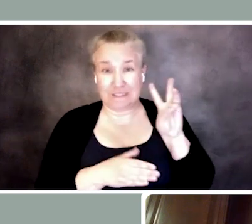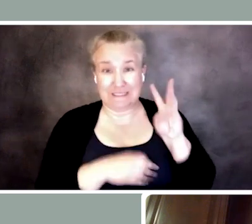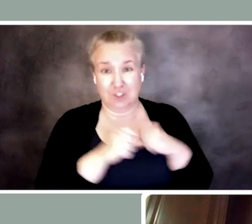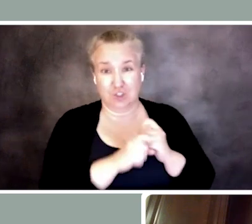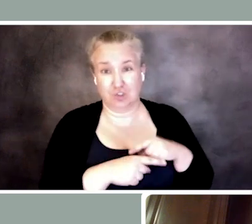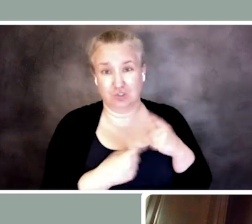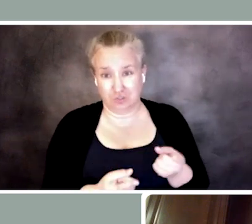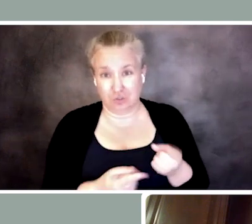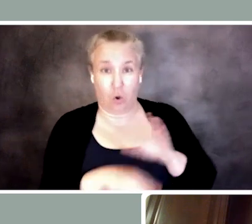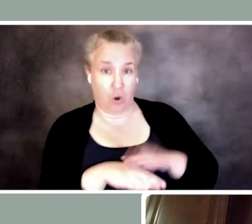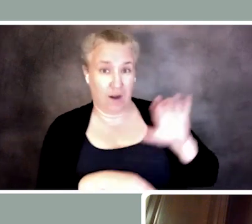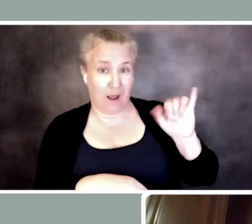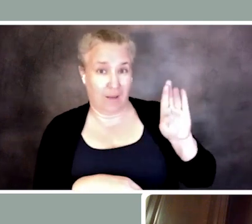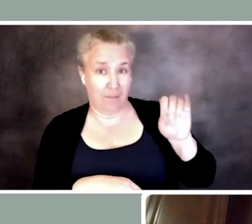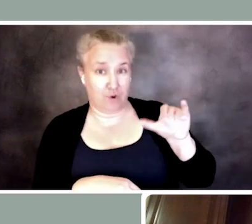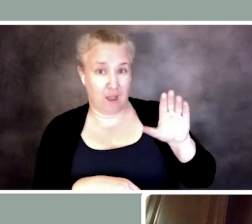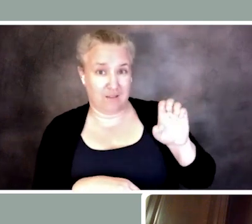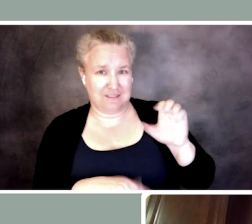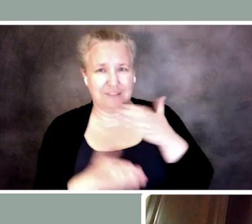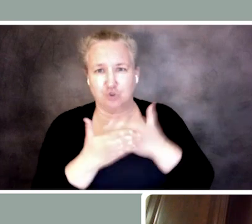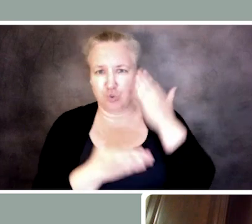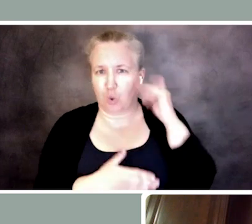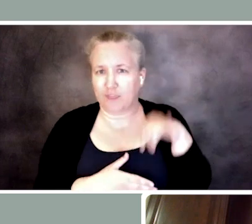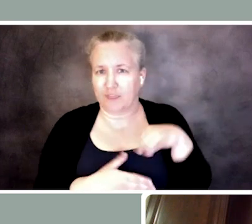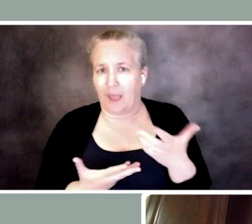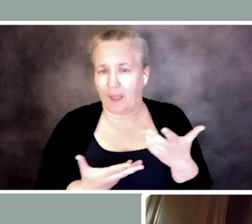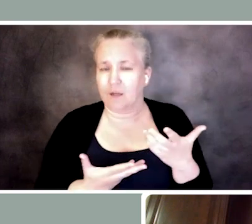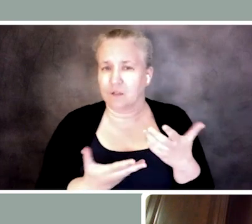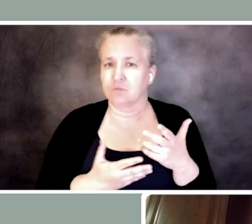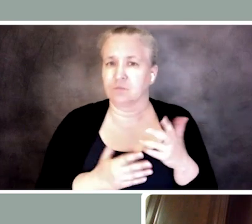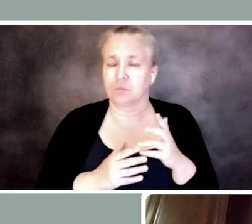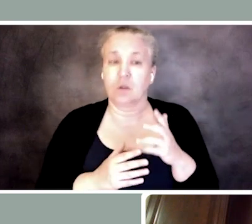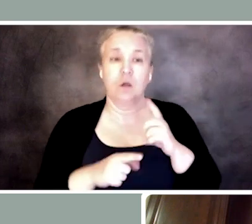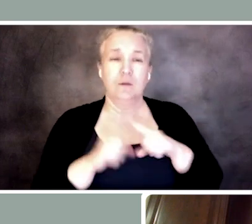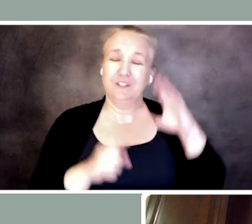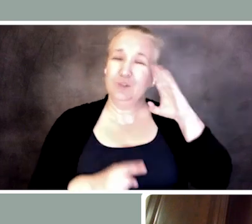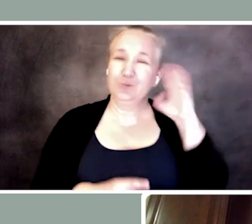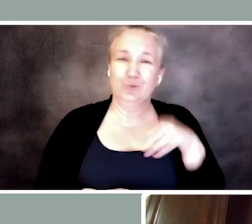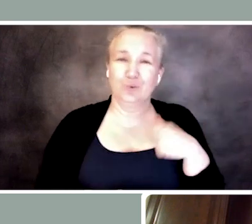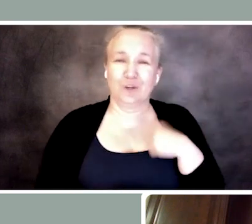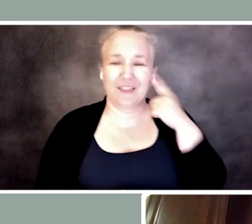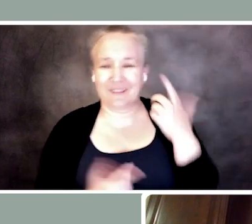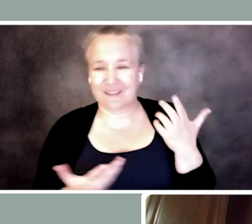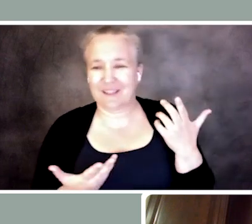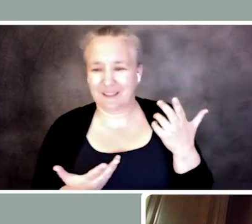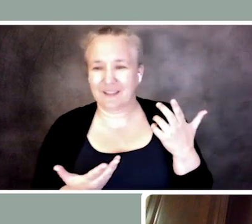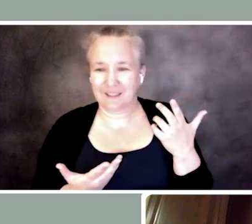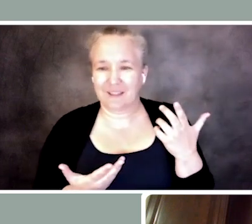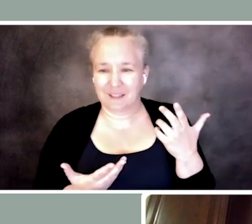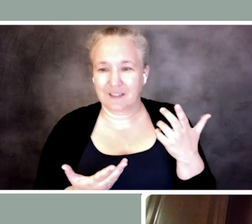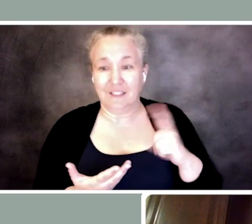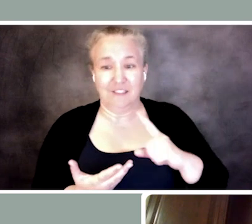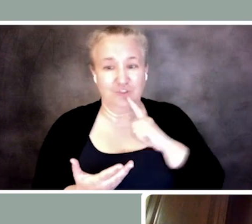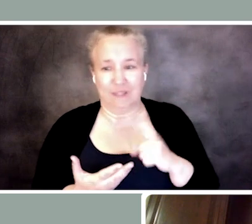on Ibrance. So it's really good to know that she's doing so well on it. But I think this is she really has